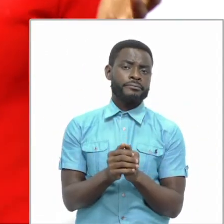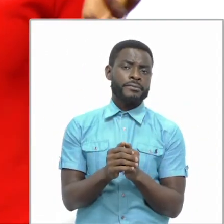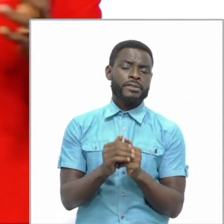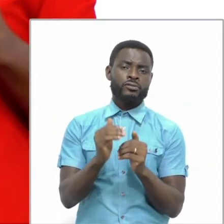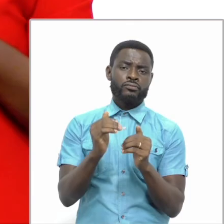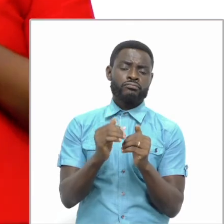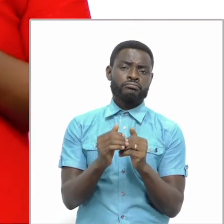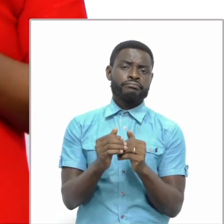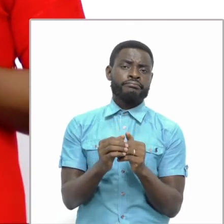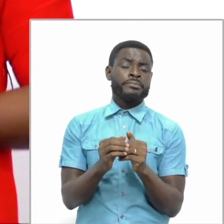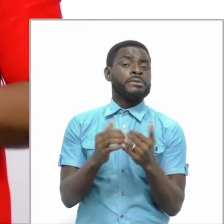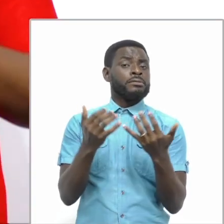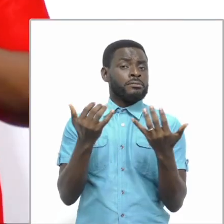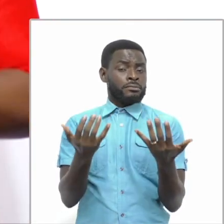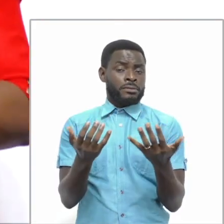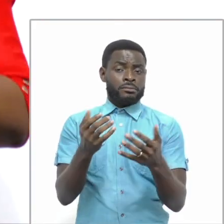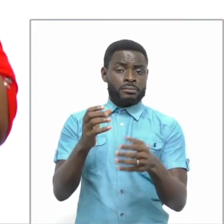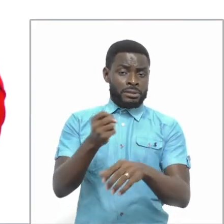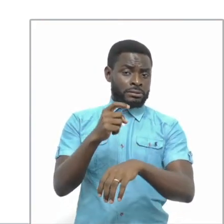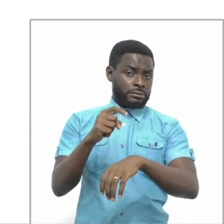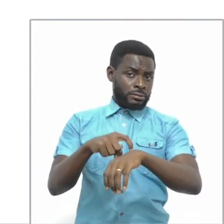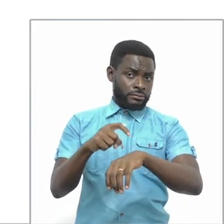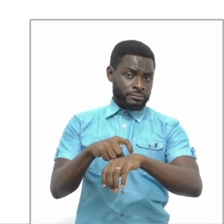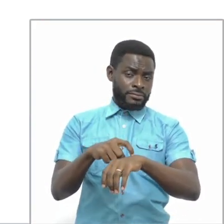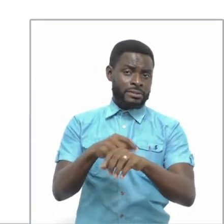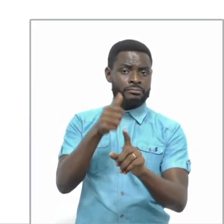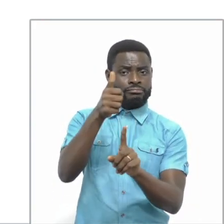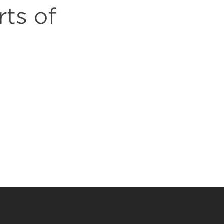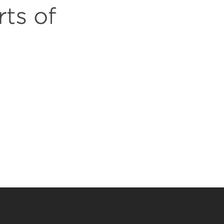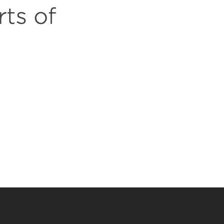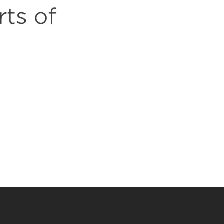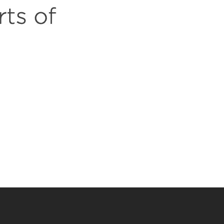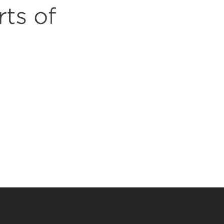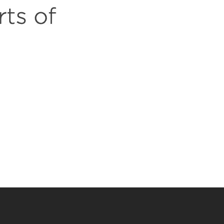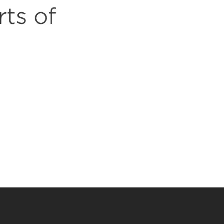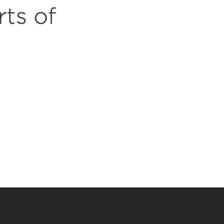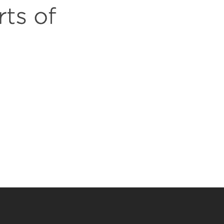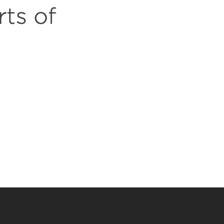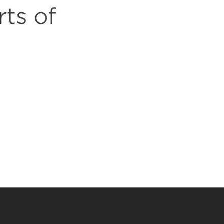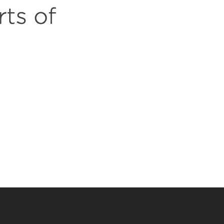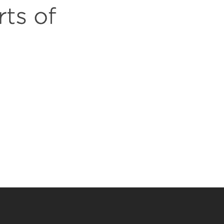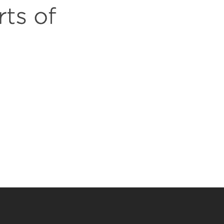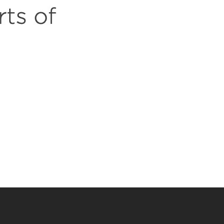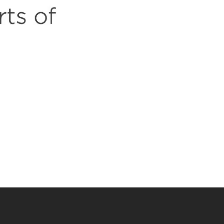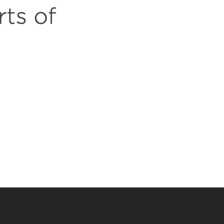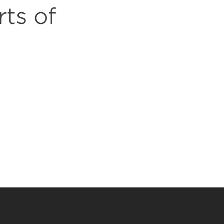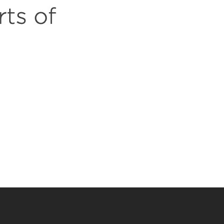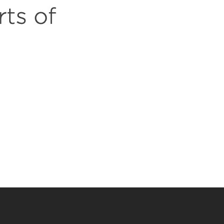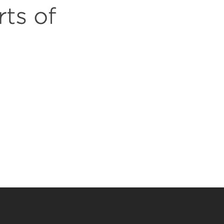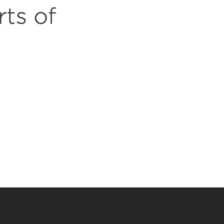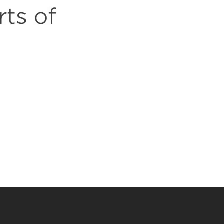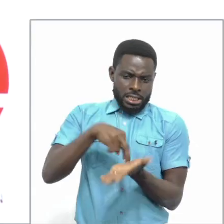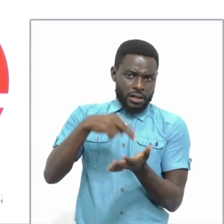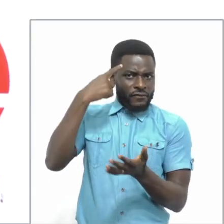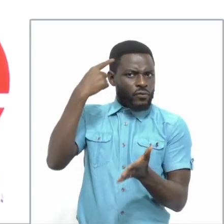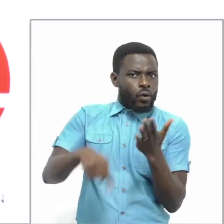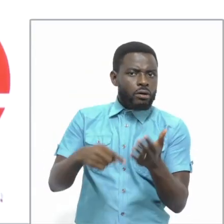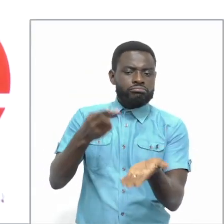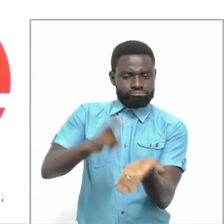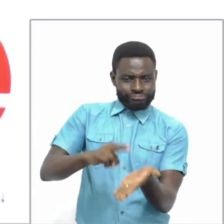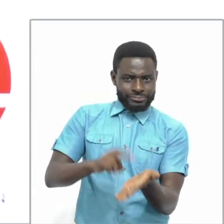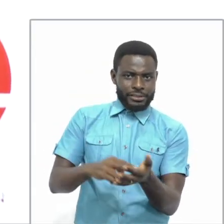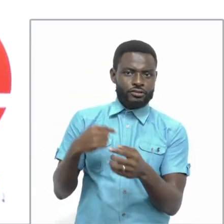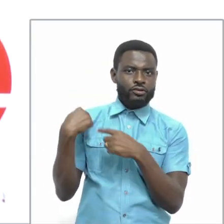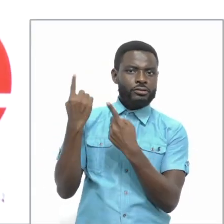and maintain them. Now, take some time to now write your brand and see what you stand for. Until next